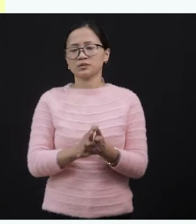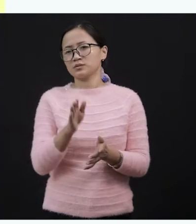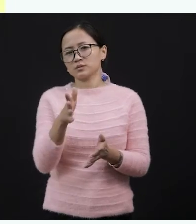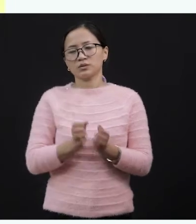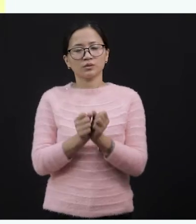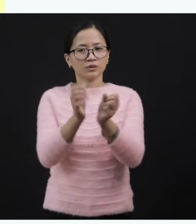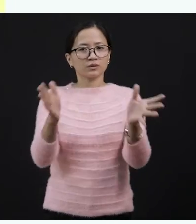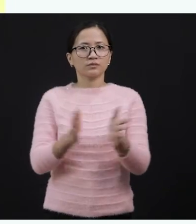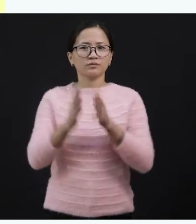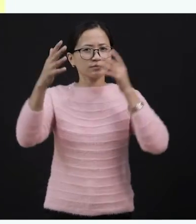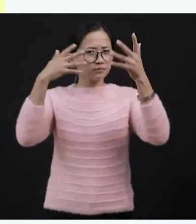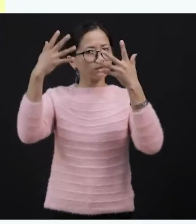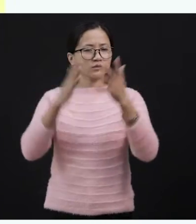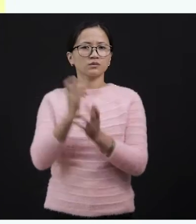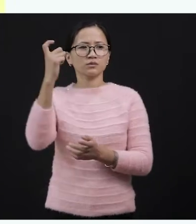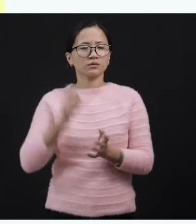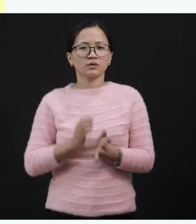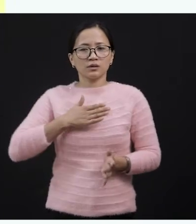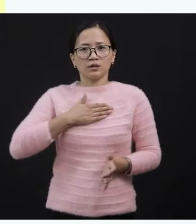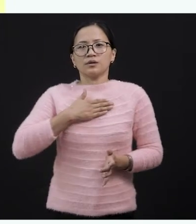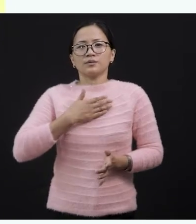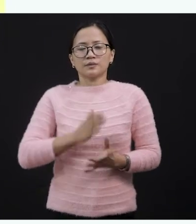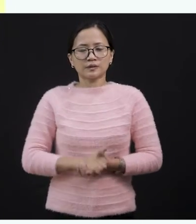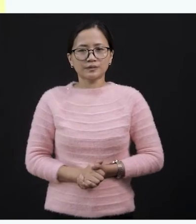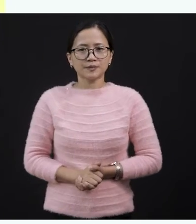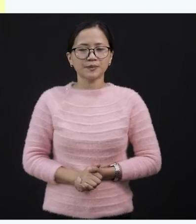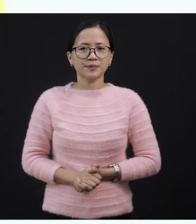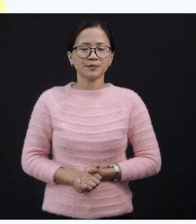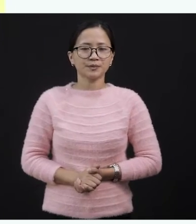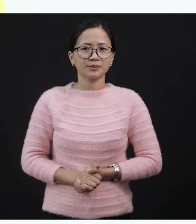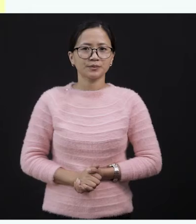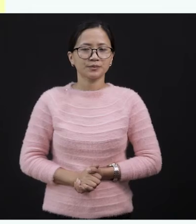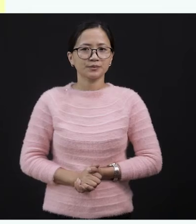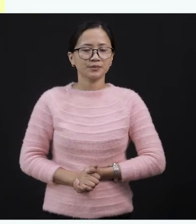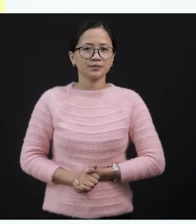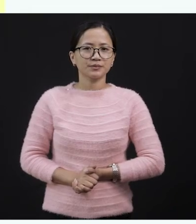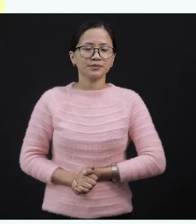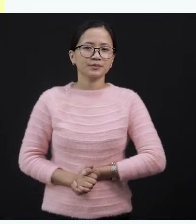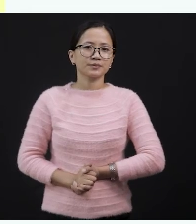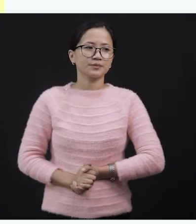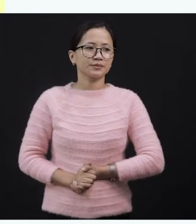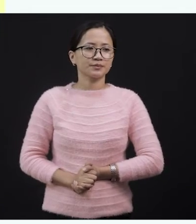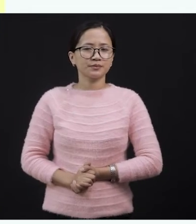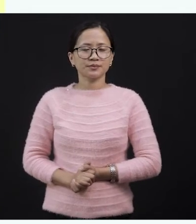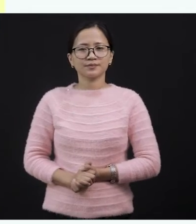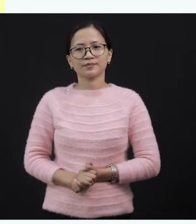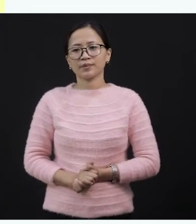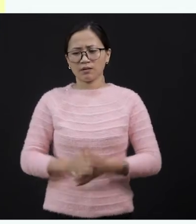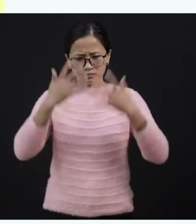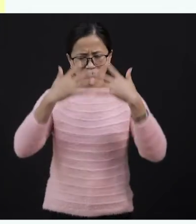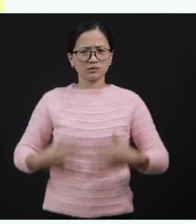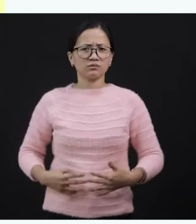right? Because we need to breathe. We need to breathe. And then not